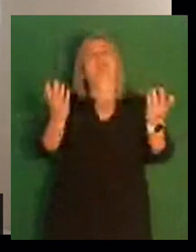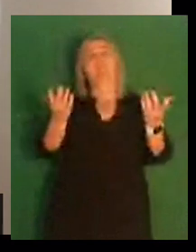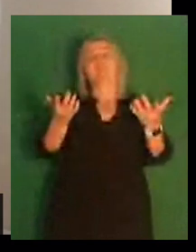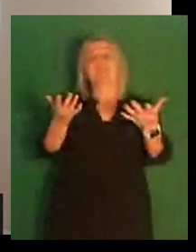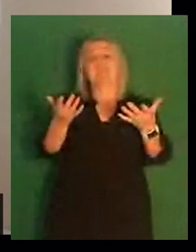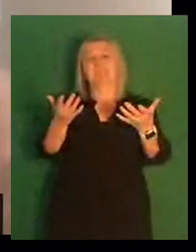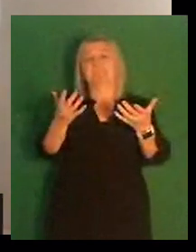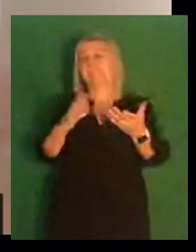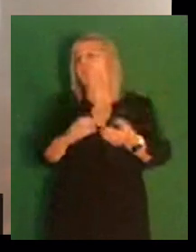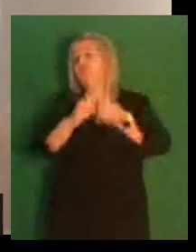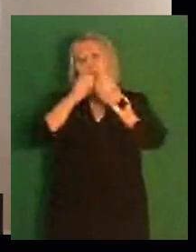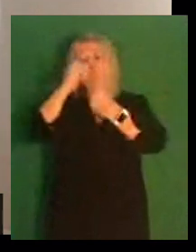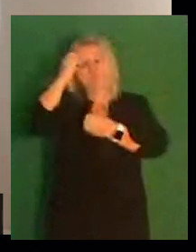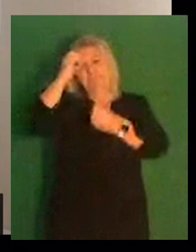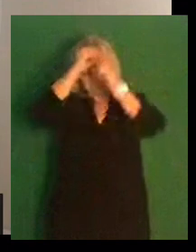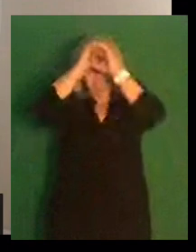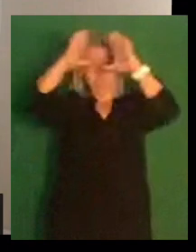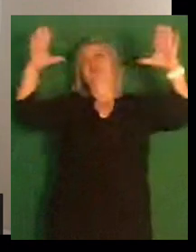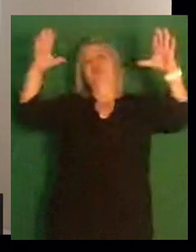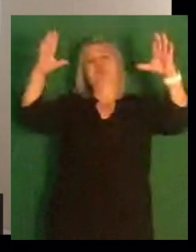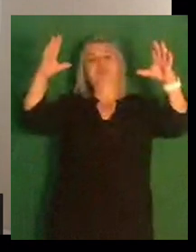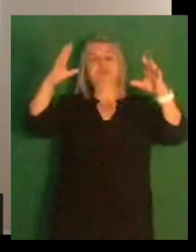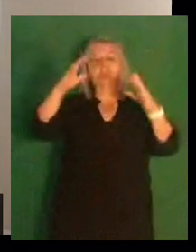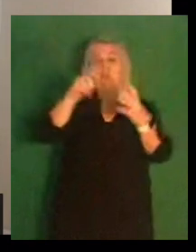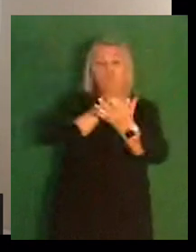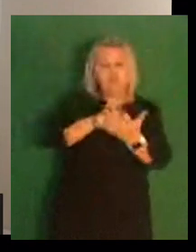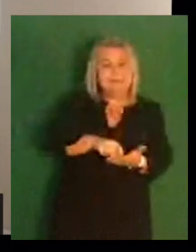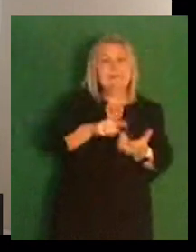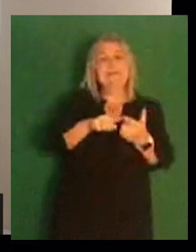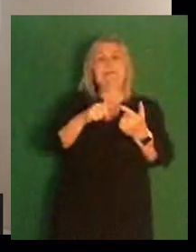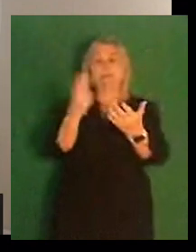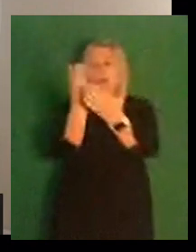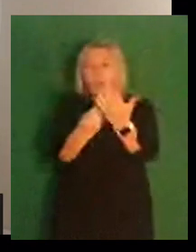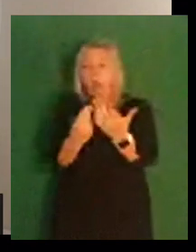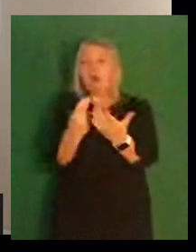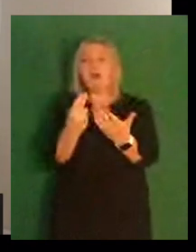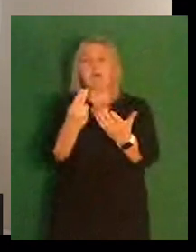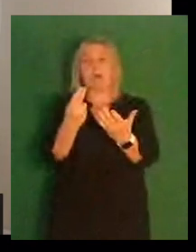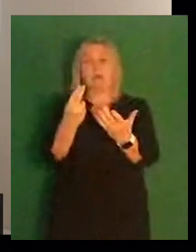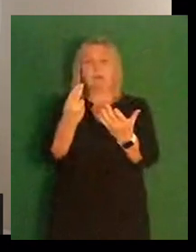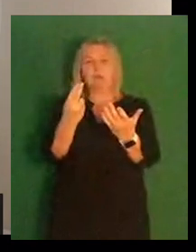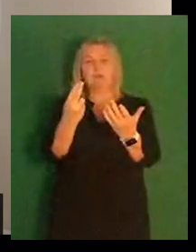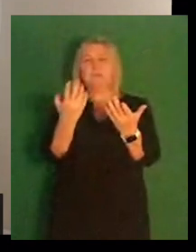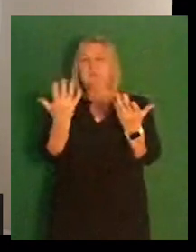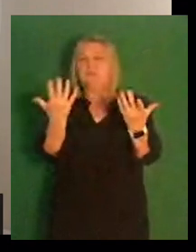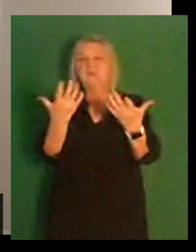creativity exercises, it could be writing, drawing, any number of things, exploring your bodies, meditation,